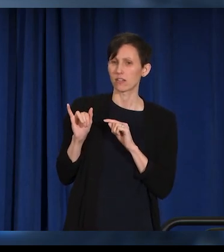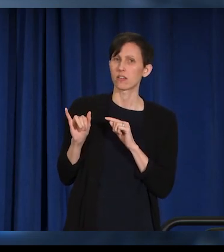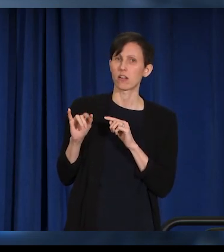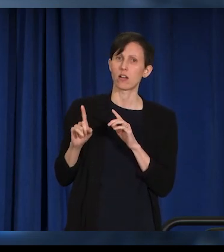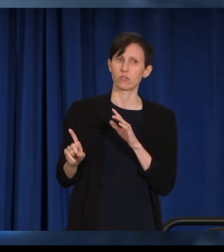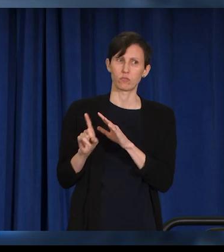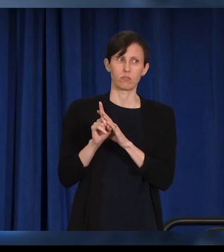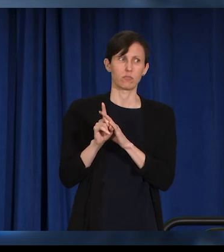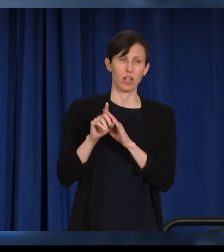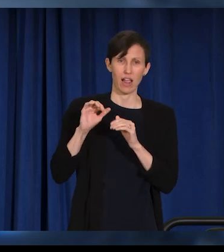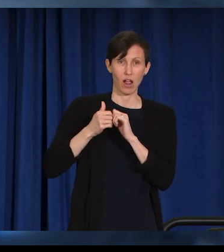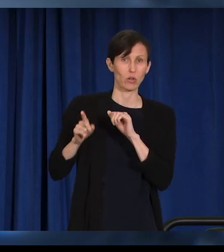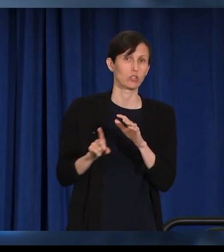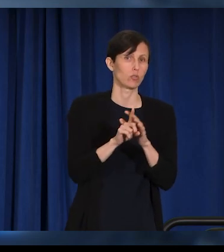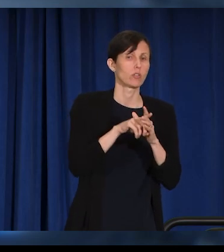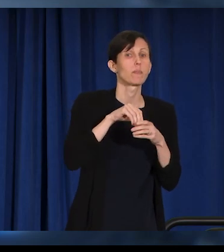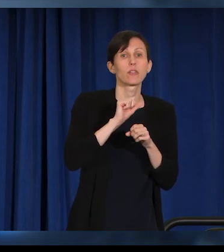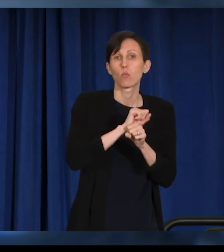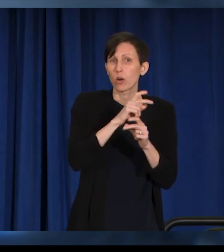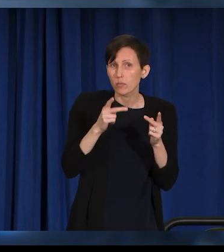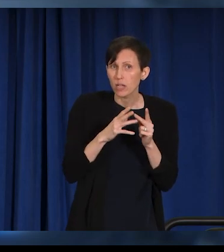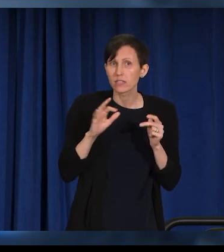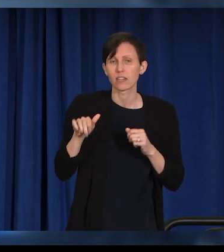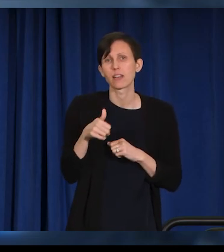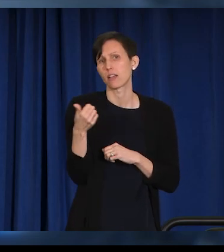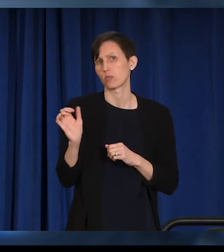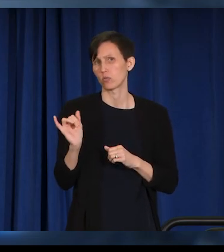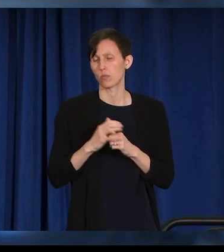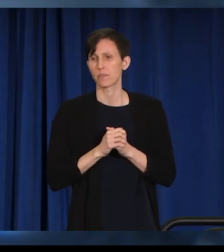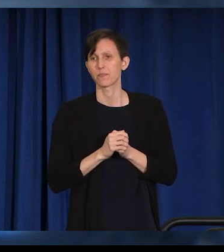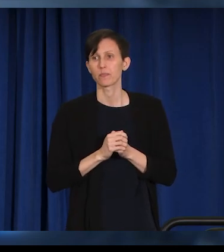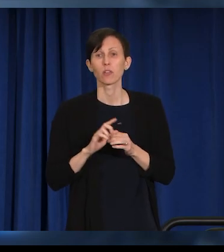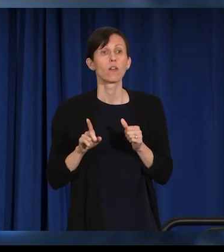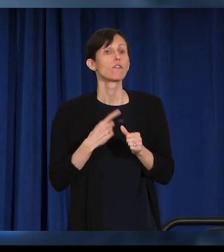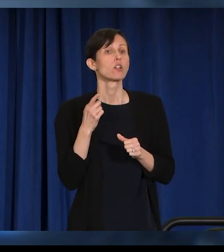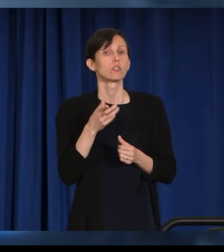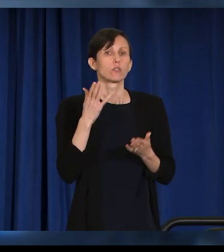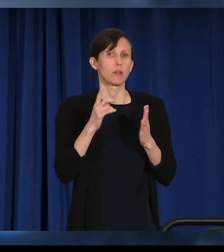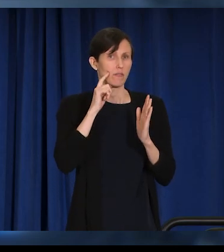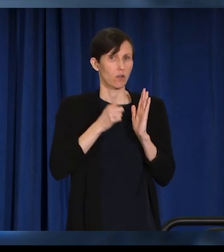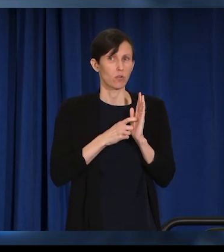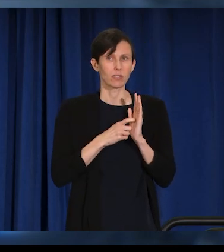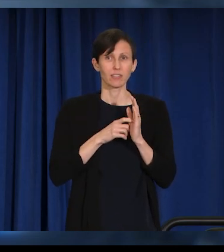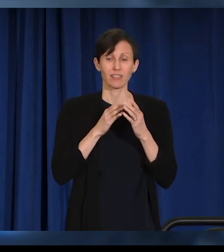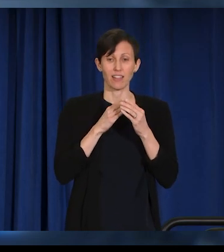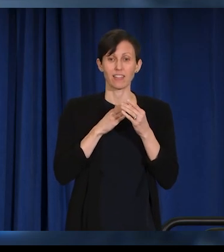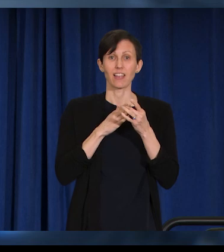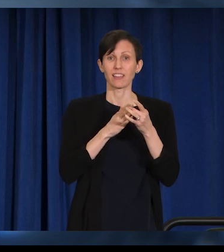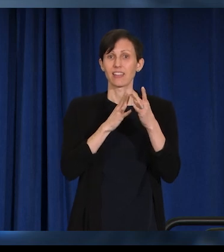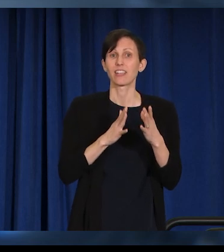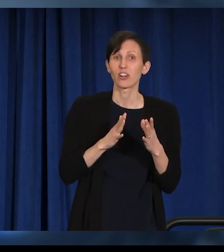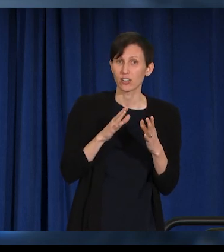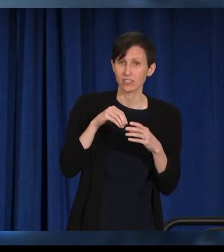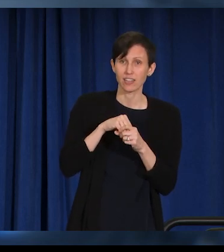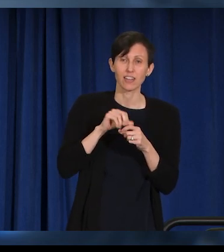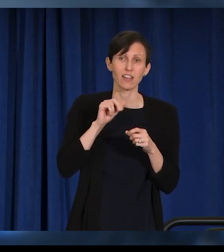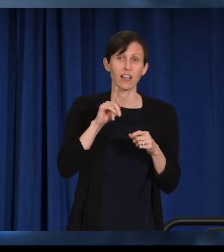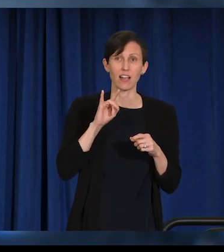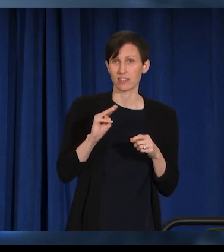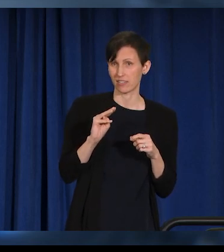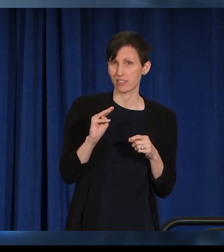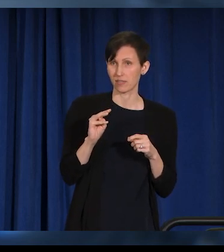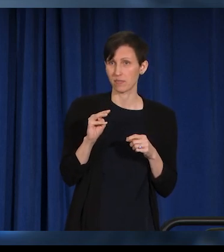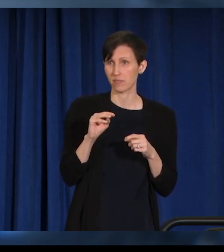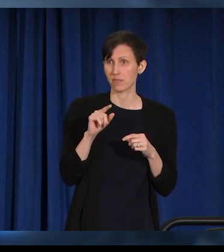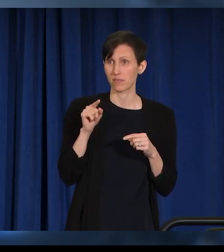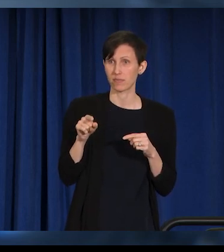shows up in the workplace, but it shows up elsewhere too. First, you may have noticed that the leading figures in autism research and advocacy to date have